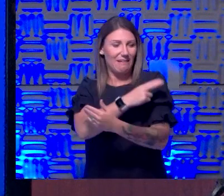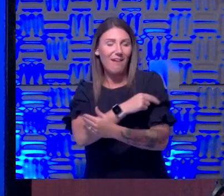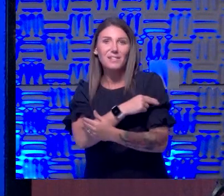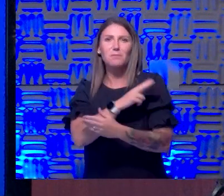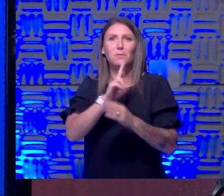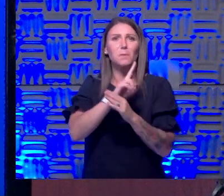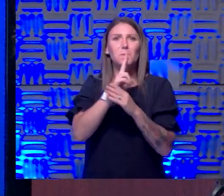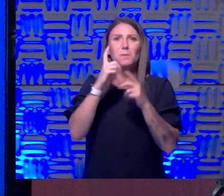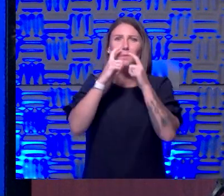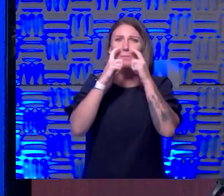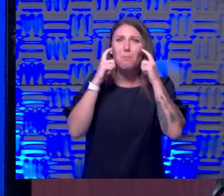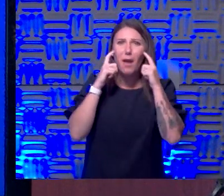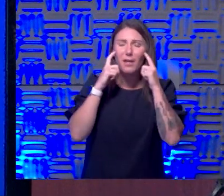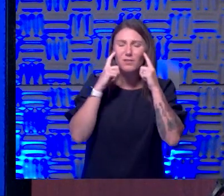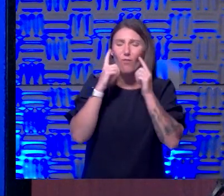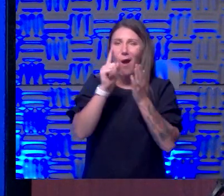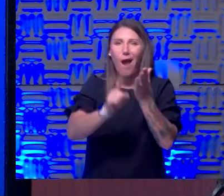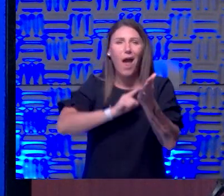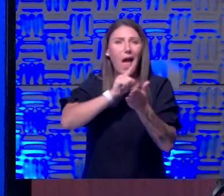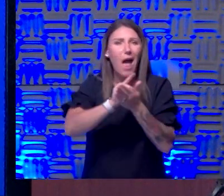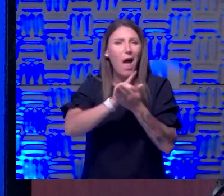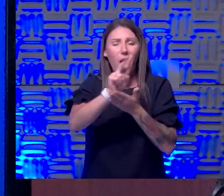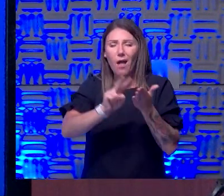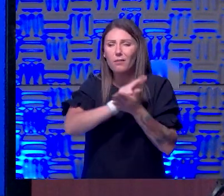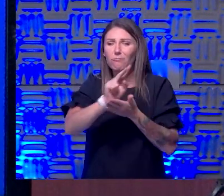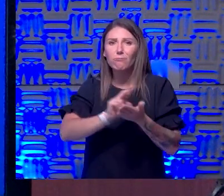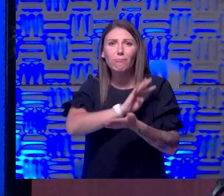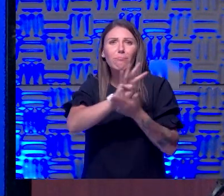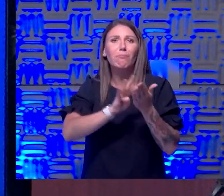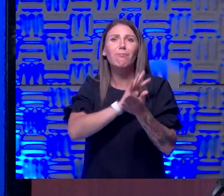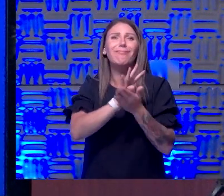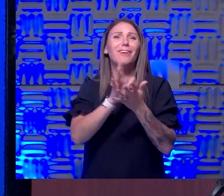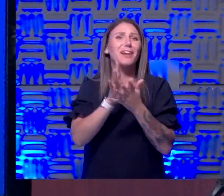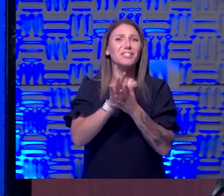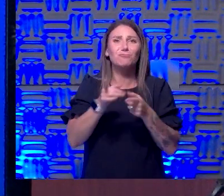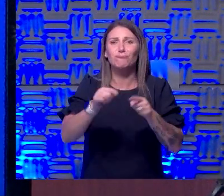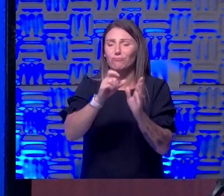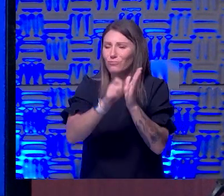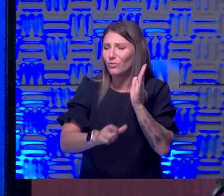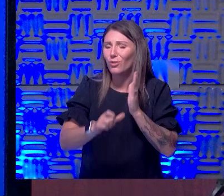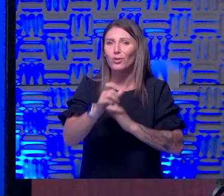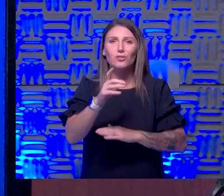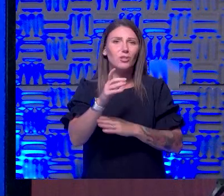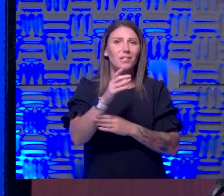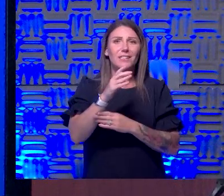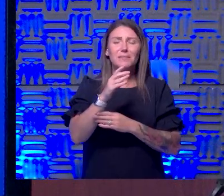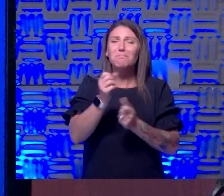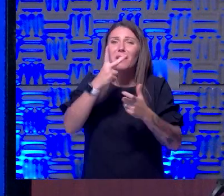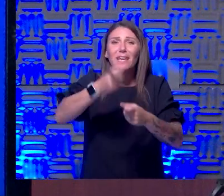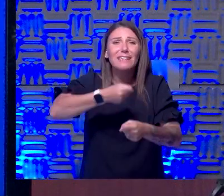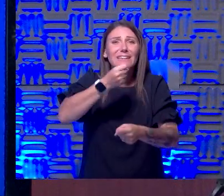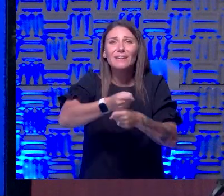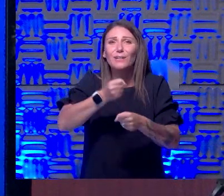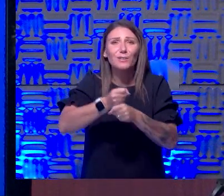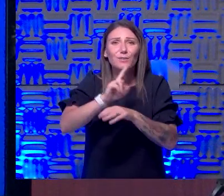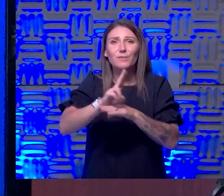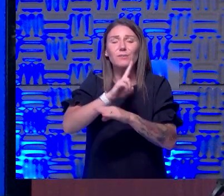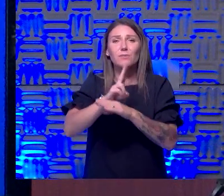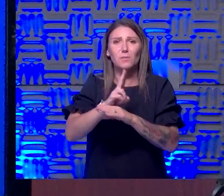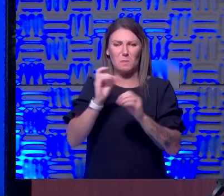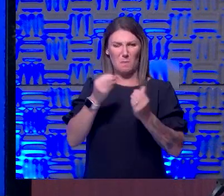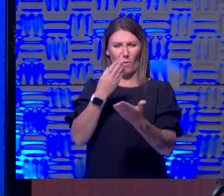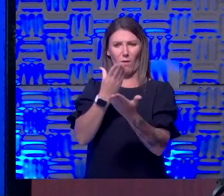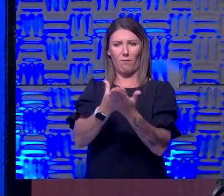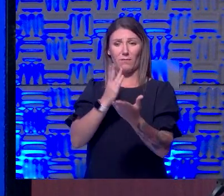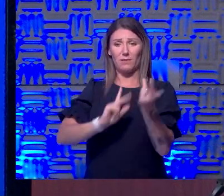hospitals wearing masks for hours on end and have been for years in surgical situations. We don't have any evidence